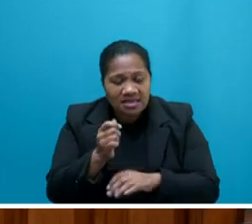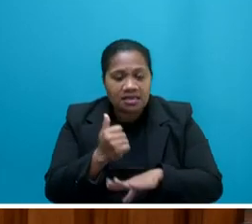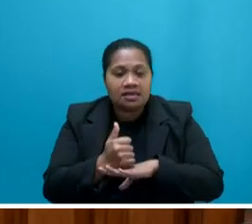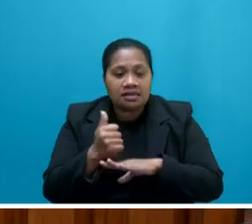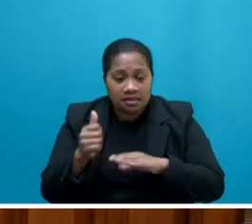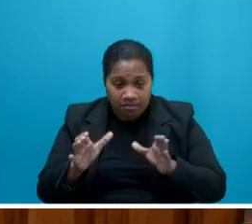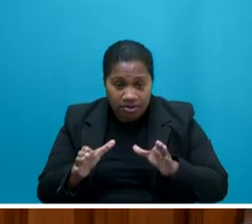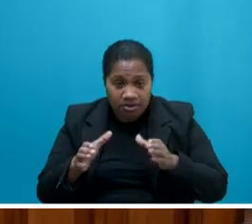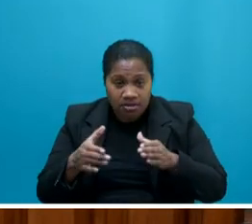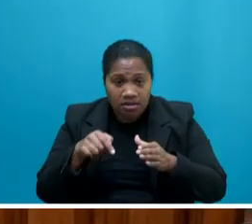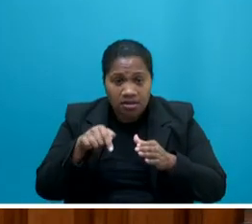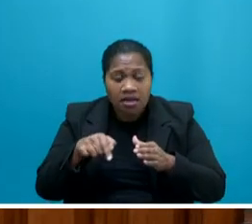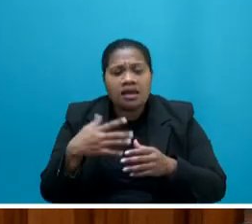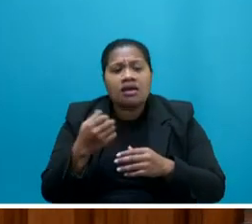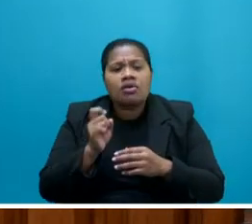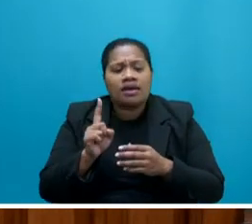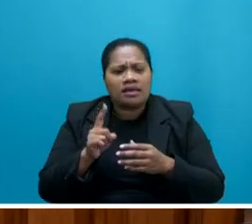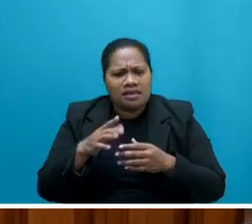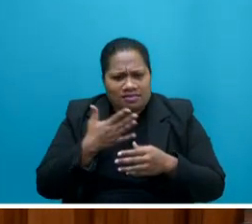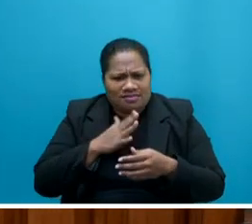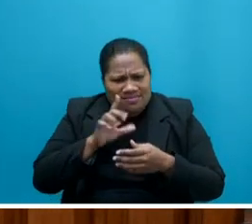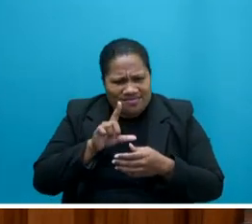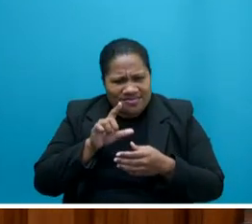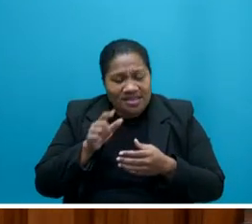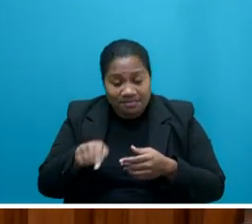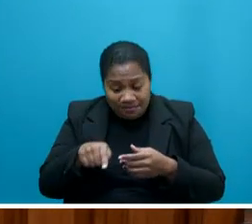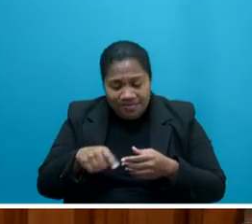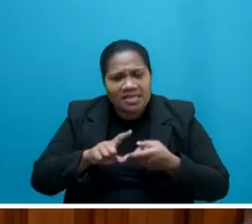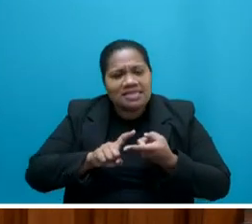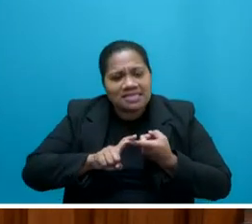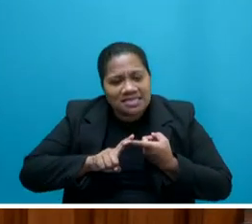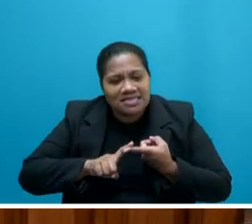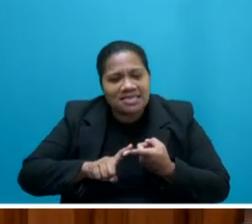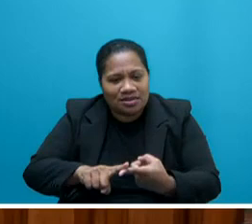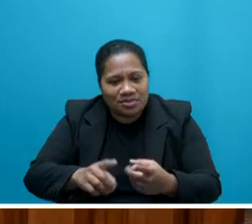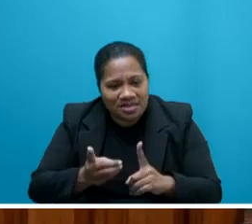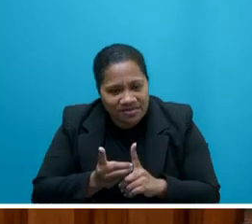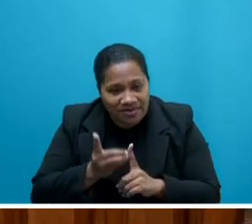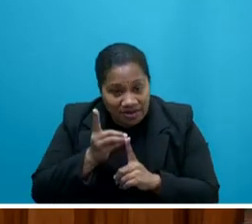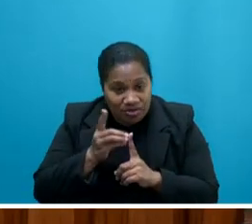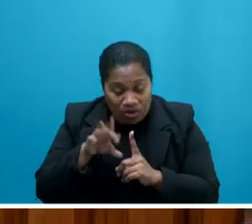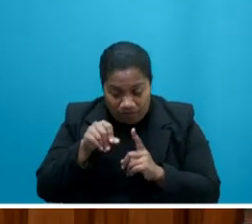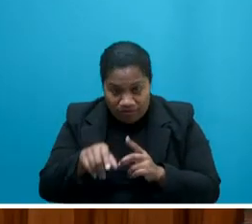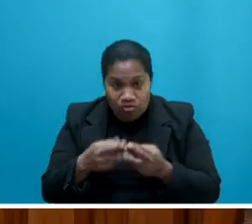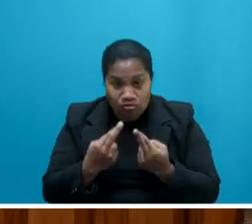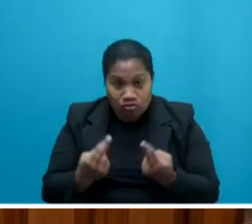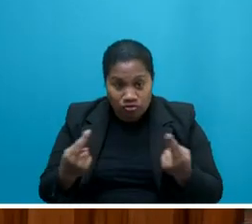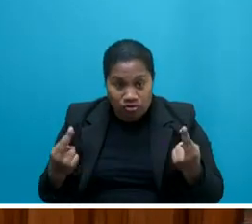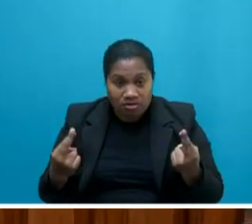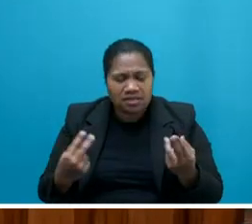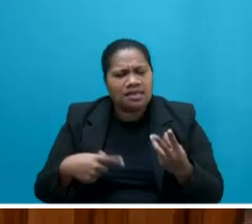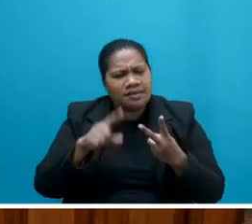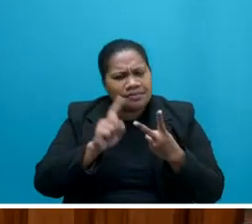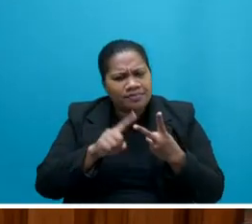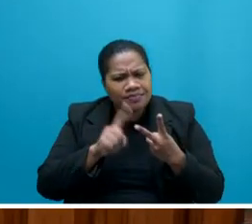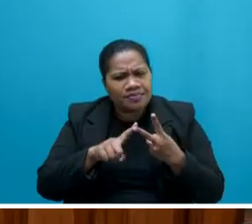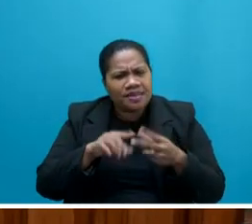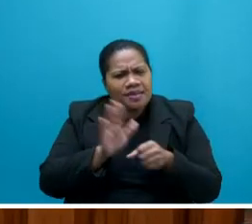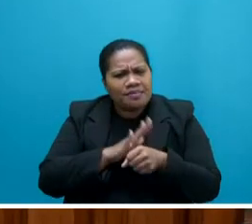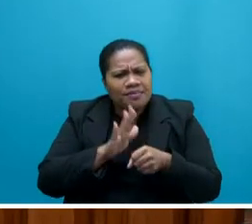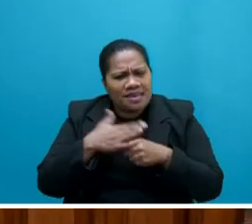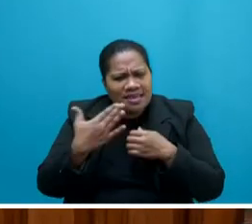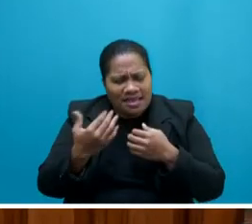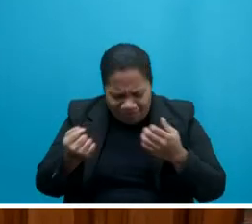is sustainable development of these natural resources, and number two, creating meaningful jobs and adding